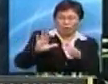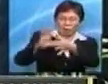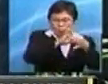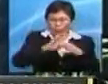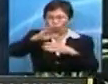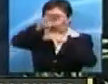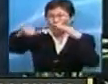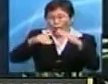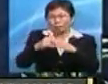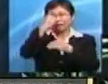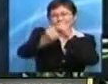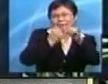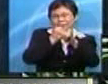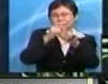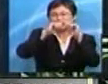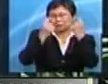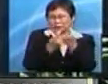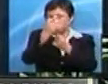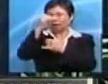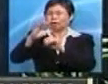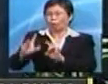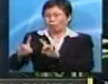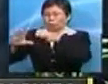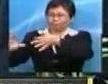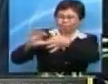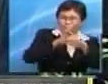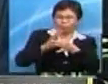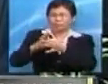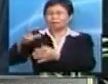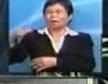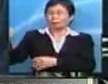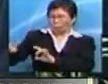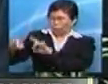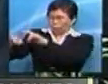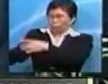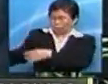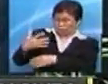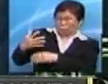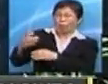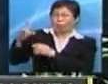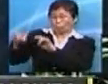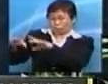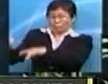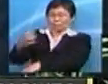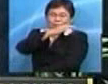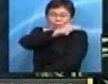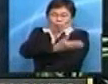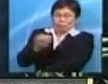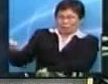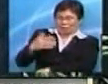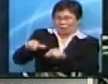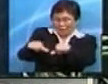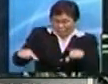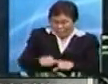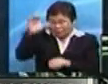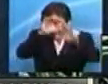agencies and international search teams. As per the information that we have received from the Australian authorities, the area of search